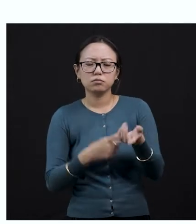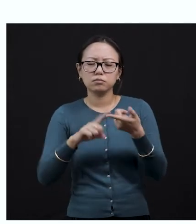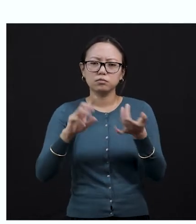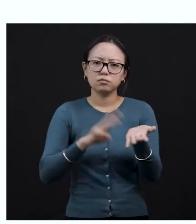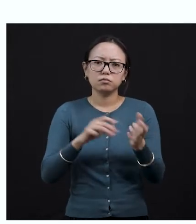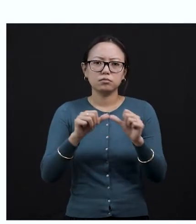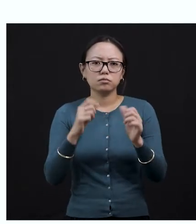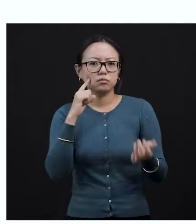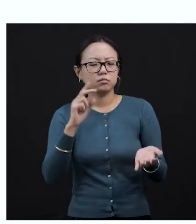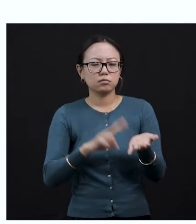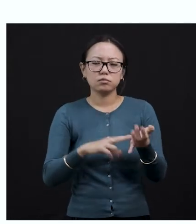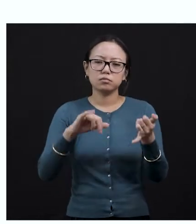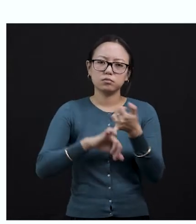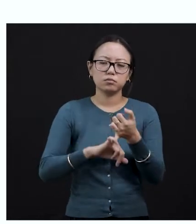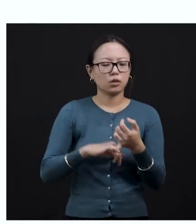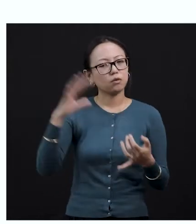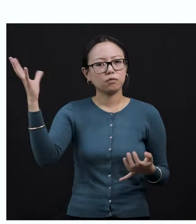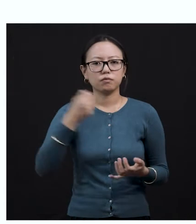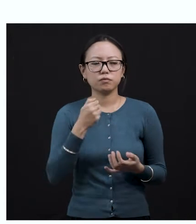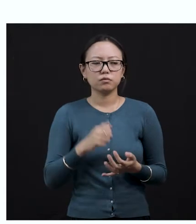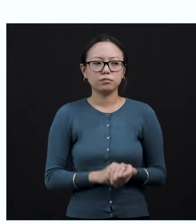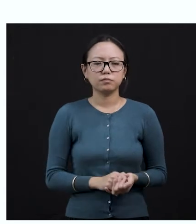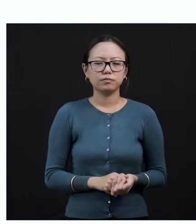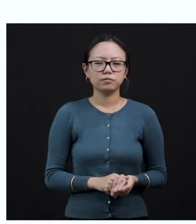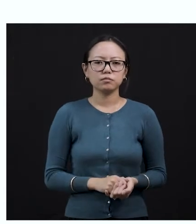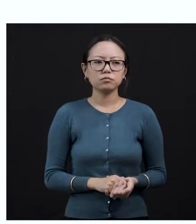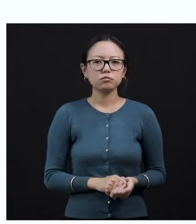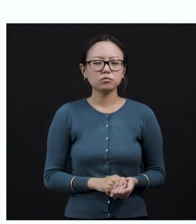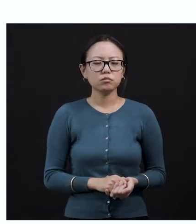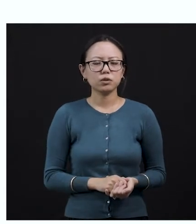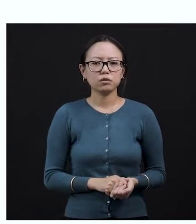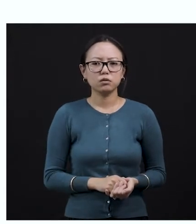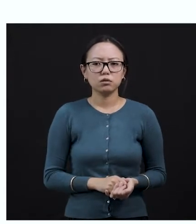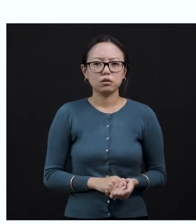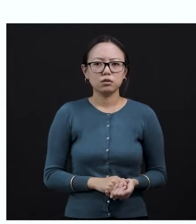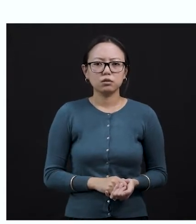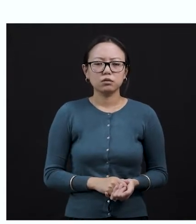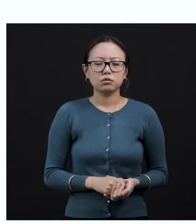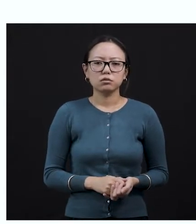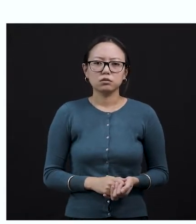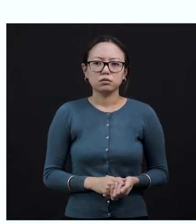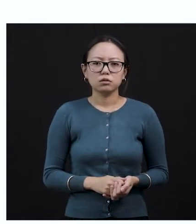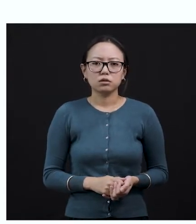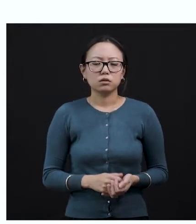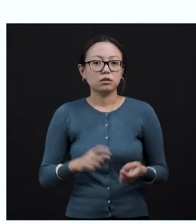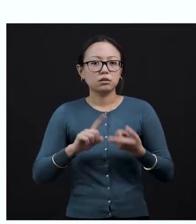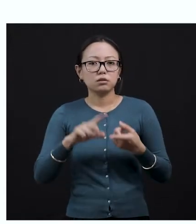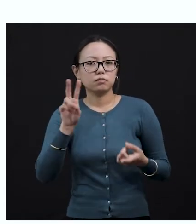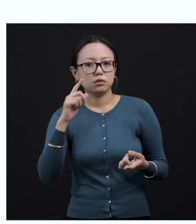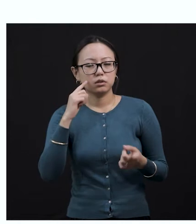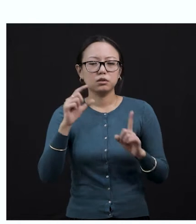and archaeological evidences, we are able to learn that the Aryans have existed in